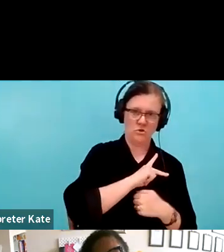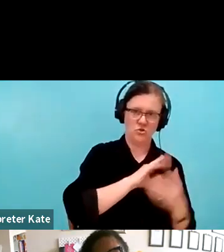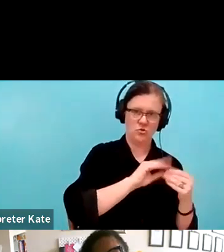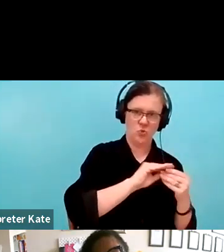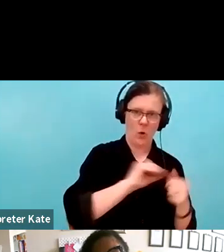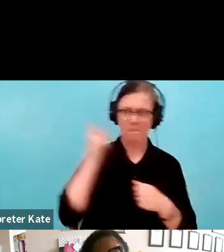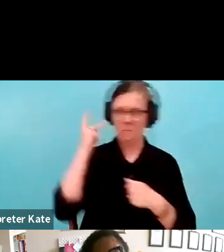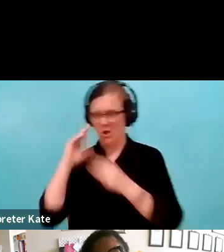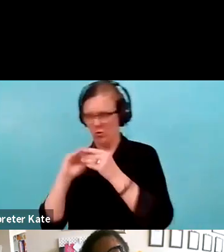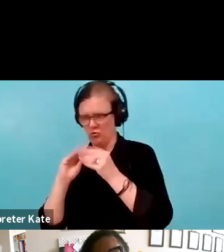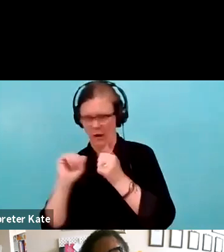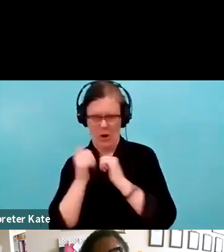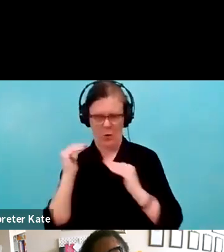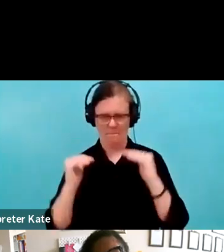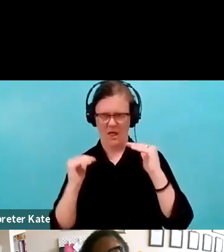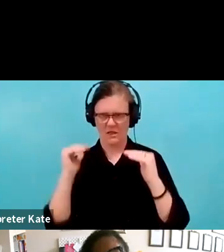How